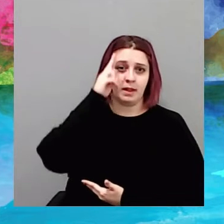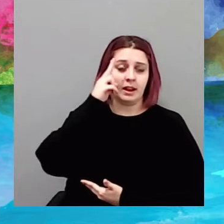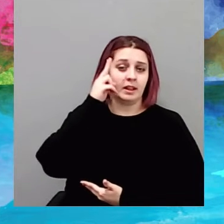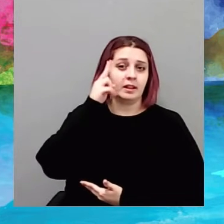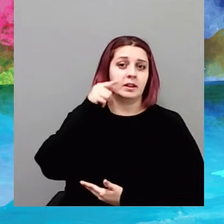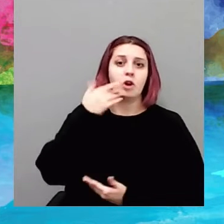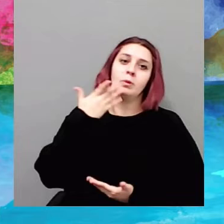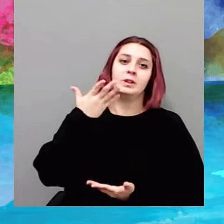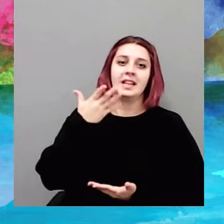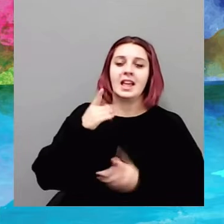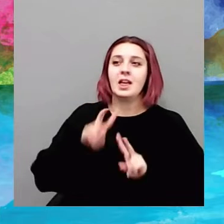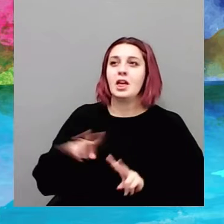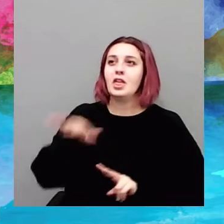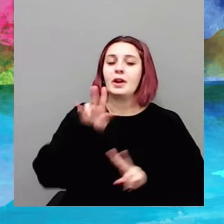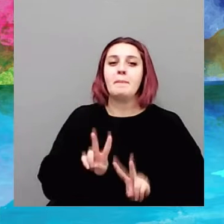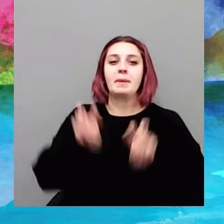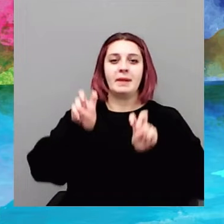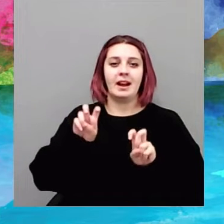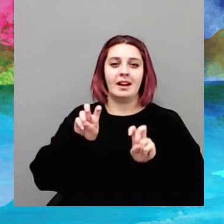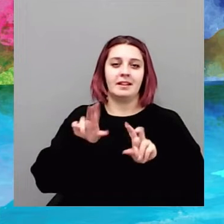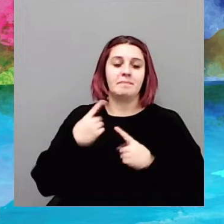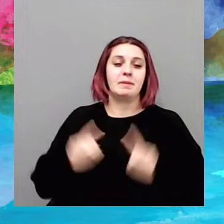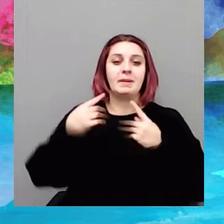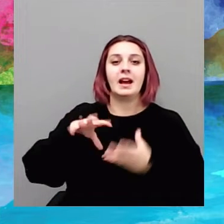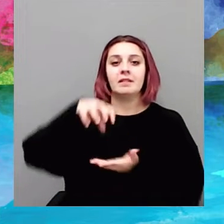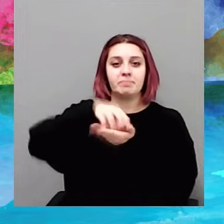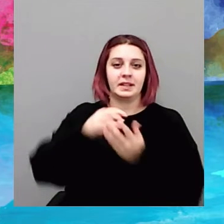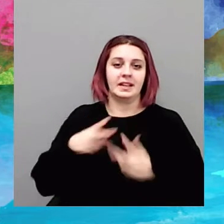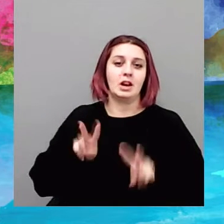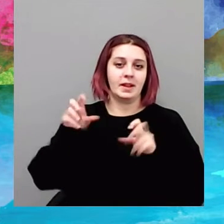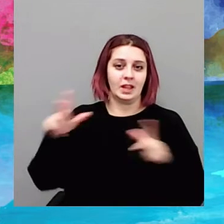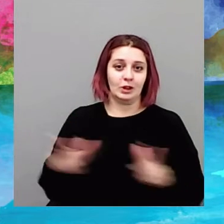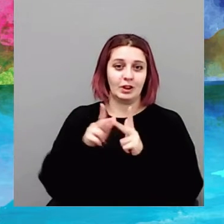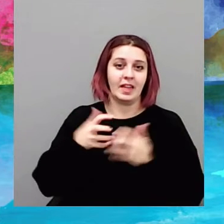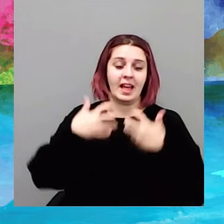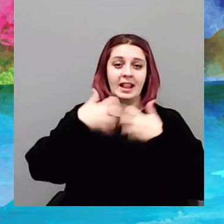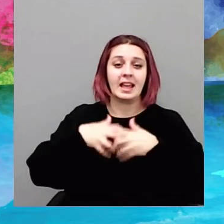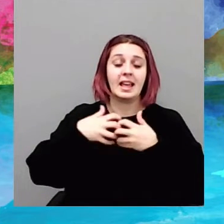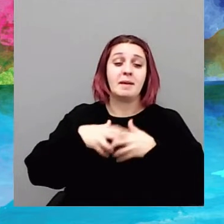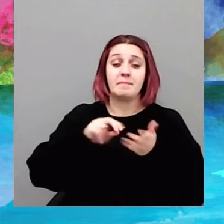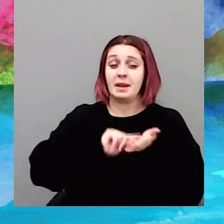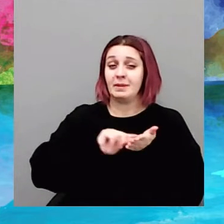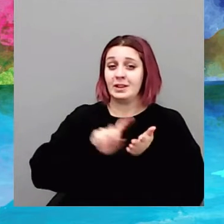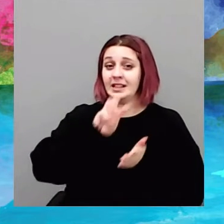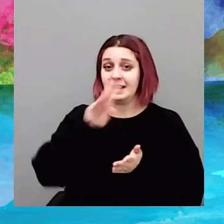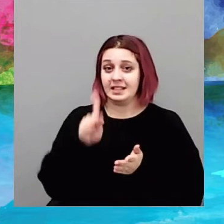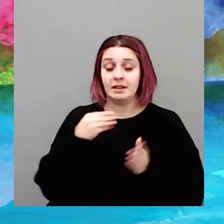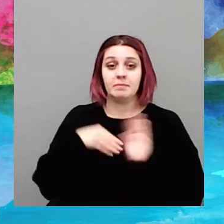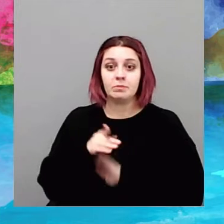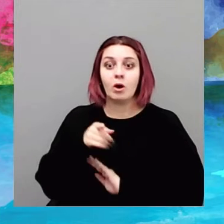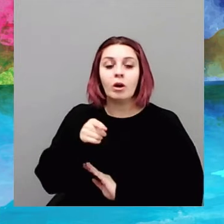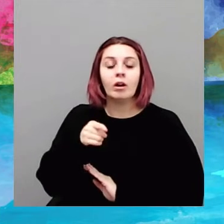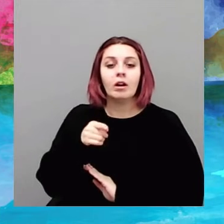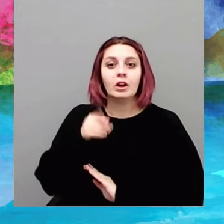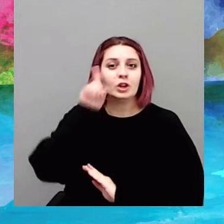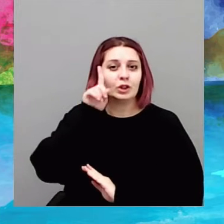wonderful loft that is provided by the Municipality of Madrid. We have lots of 3D printers. This is where I